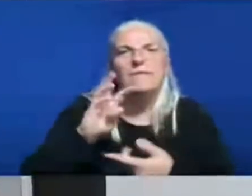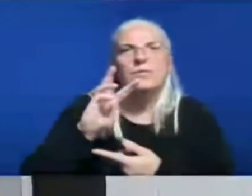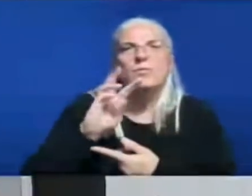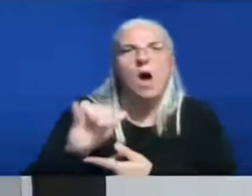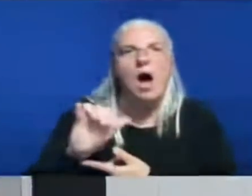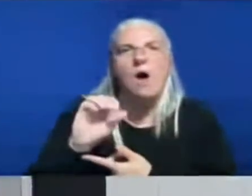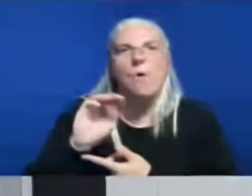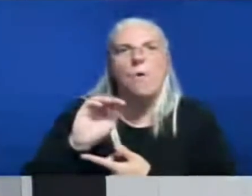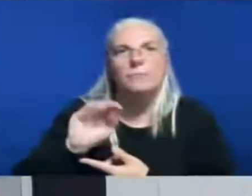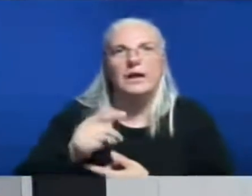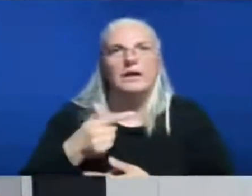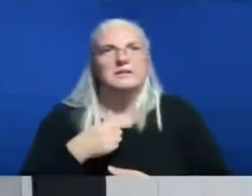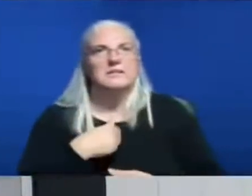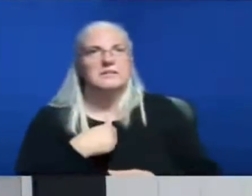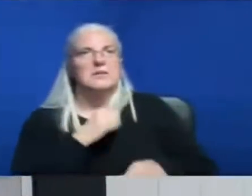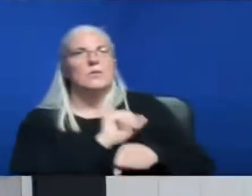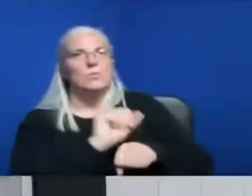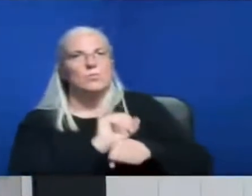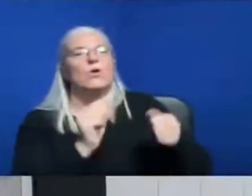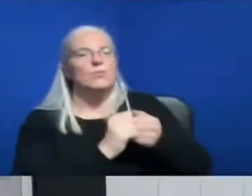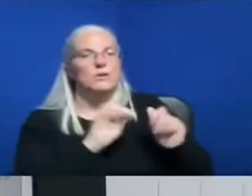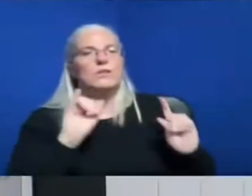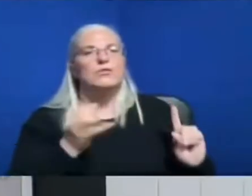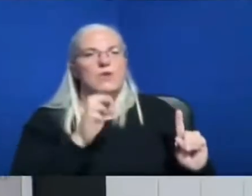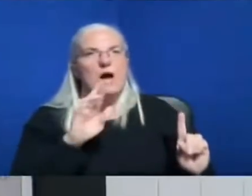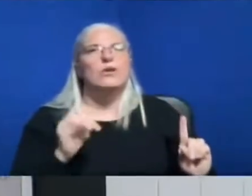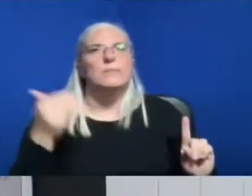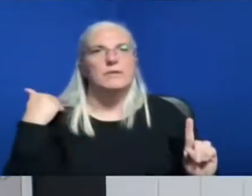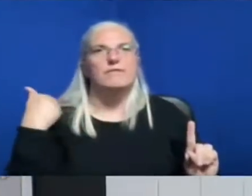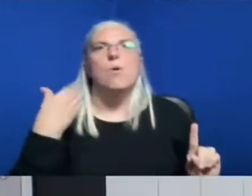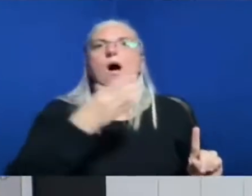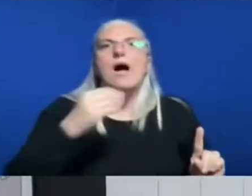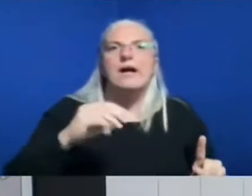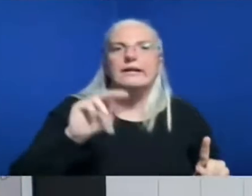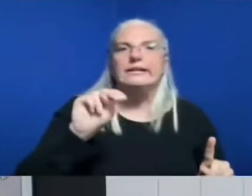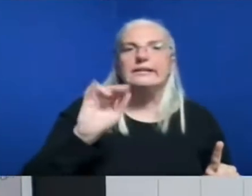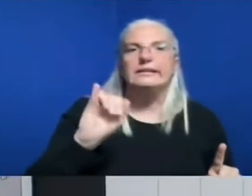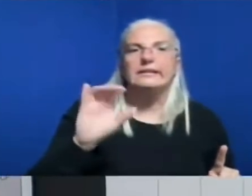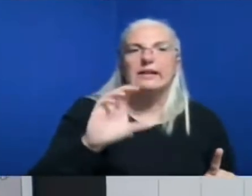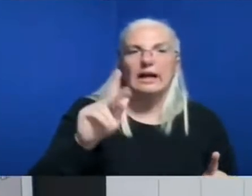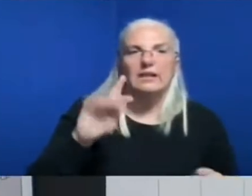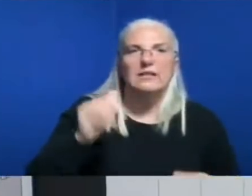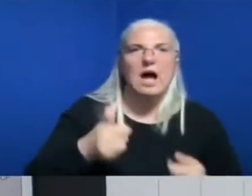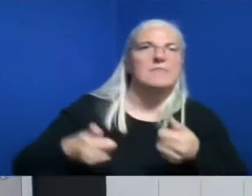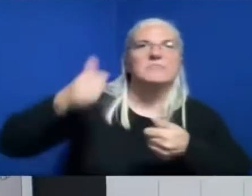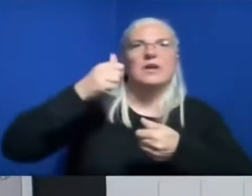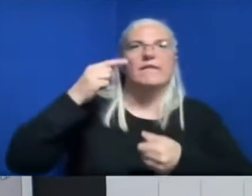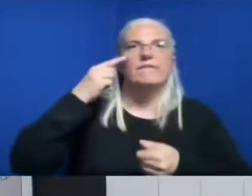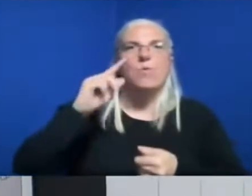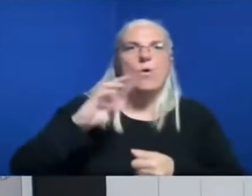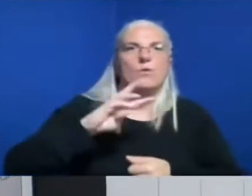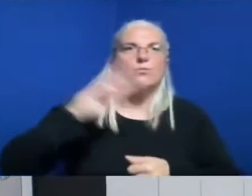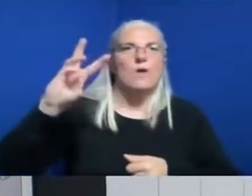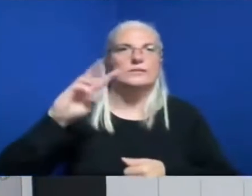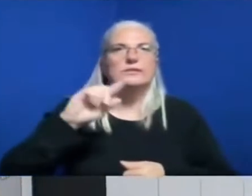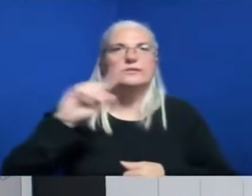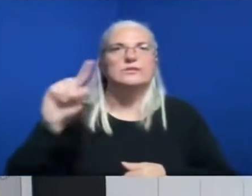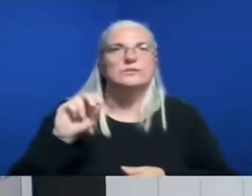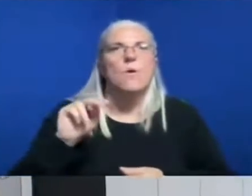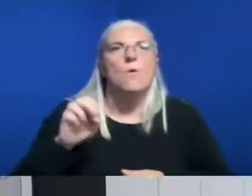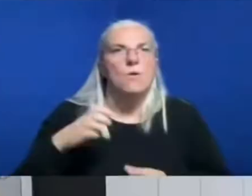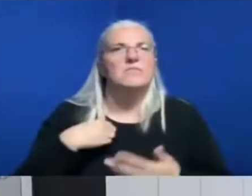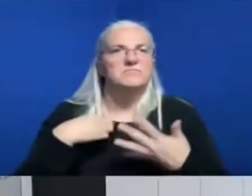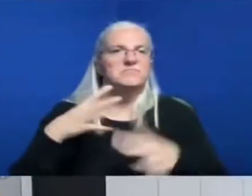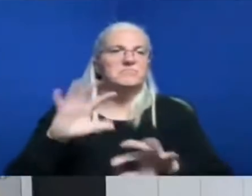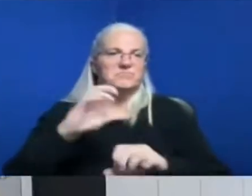the Incident Commander on Cal Fire Team 1 up on the west zone. So we, as Jerry mentioned, as well as the force